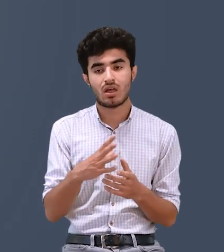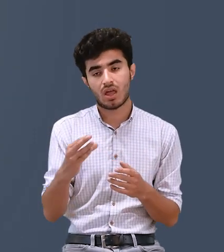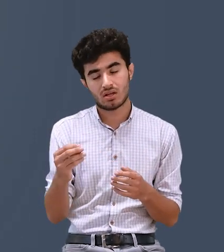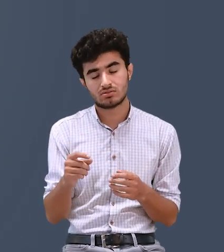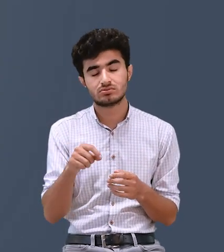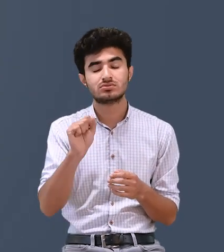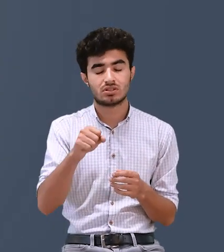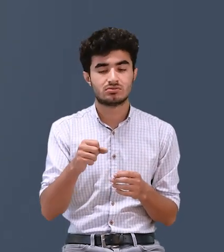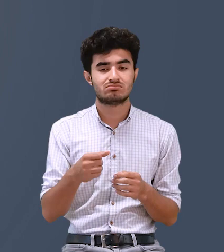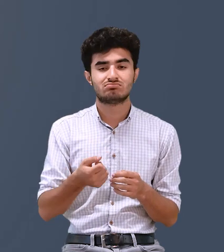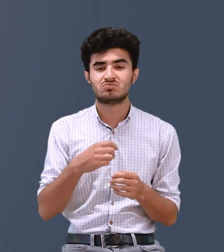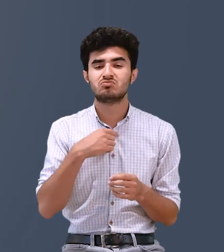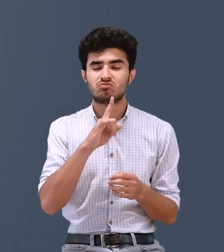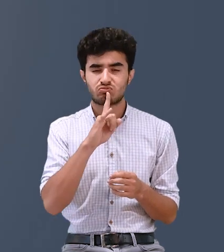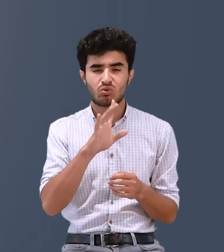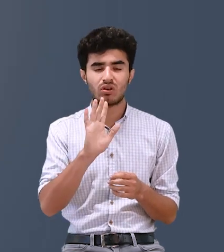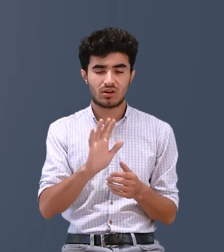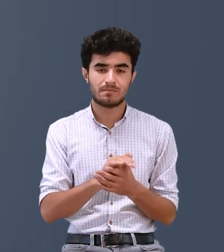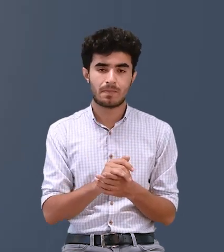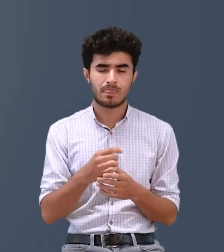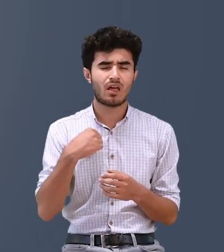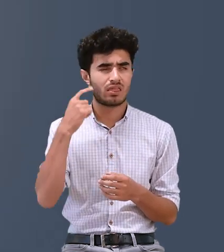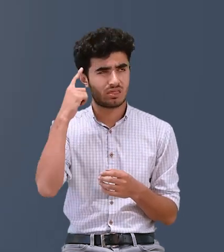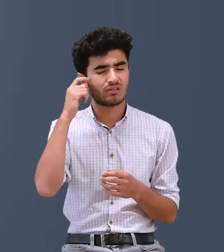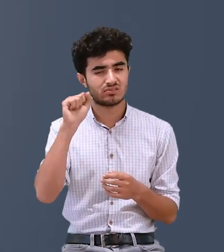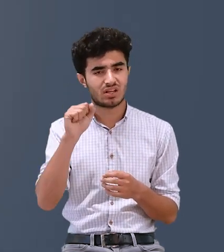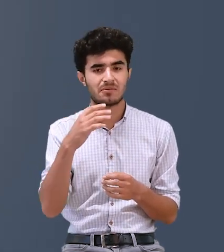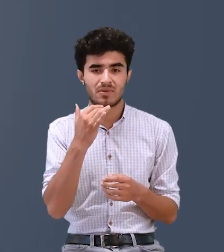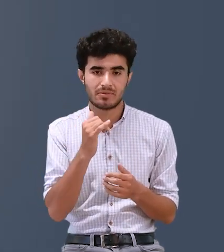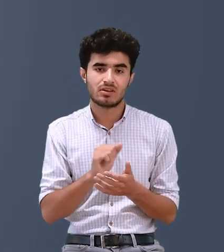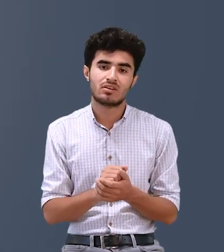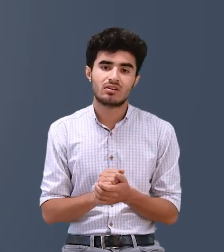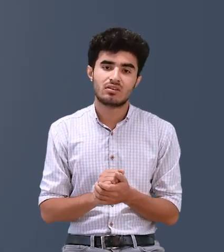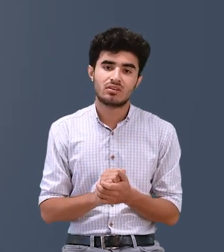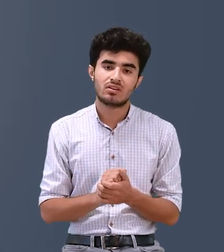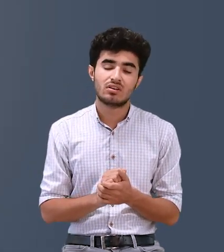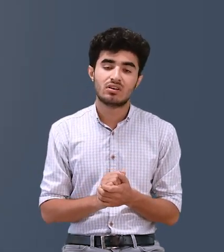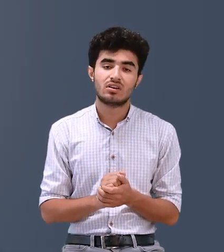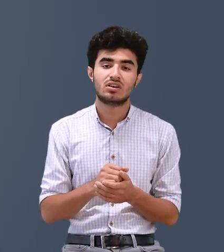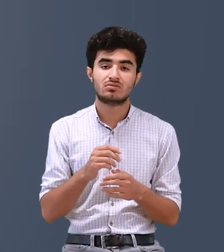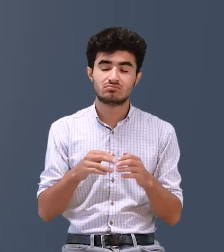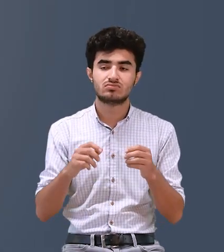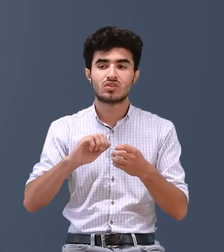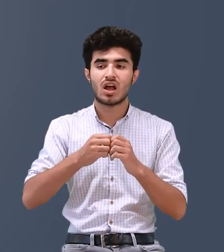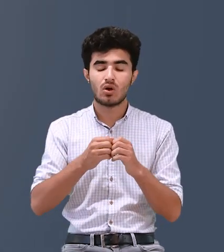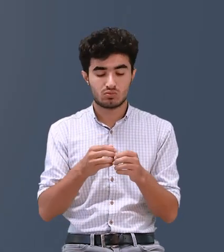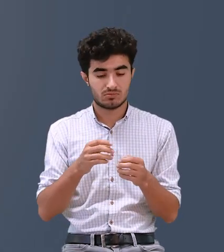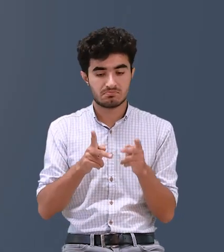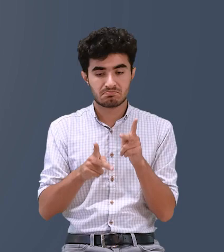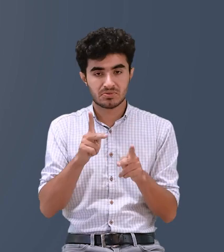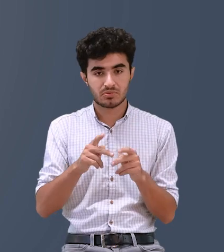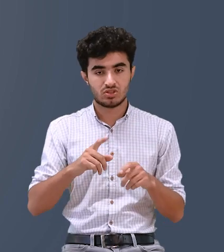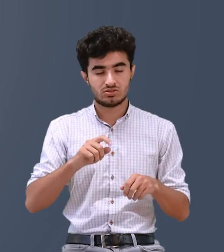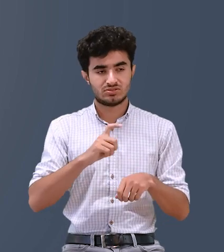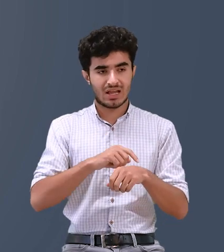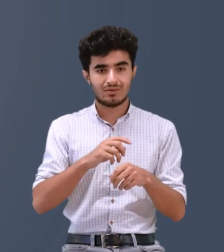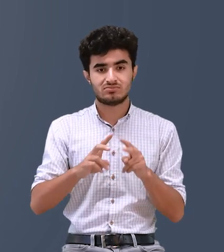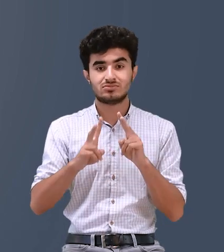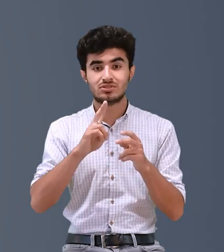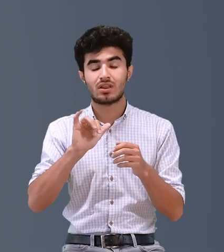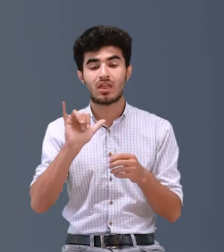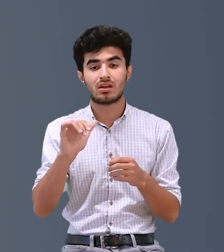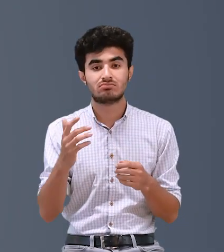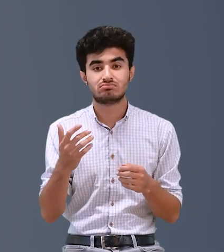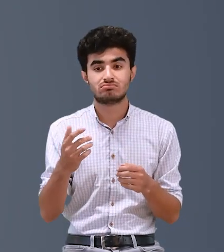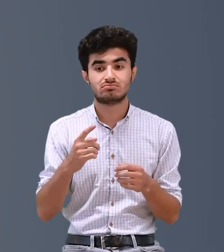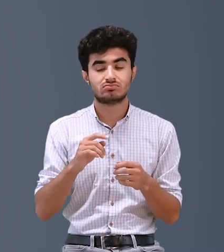it, and it isn't always as obvious. And so I guess in some way that also tunes into how